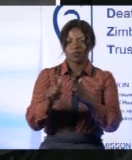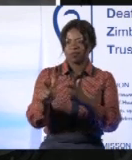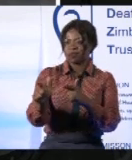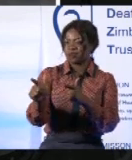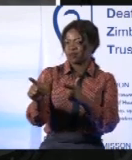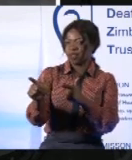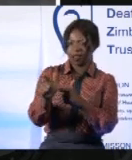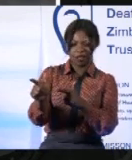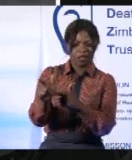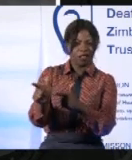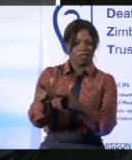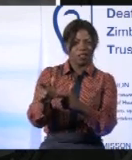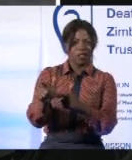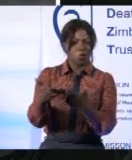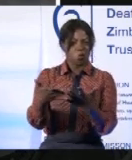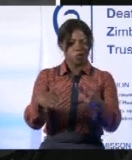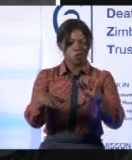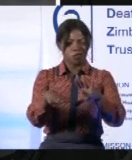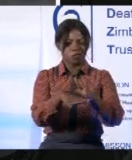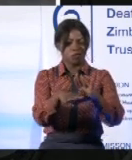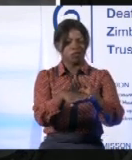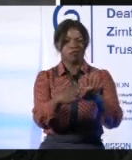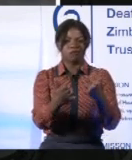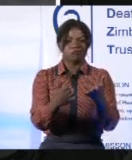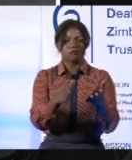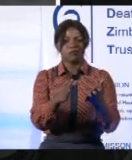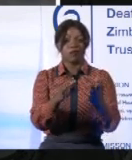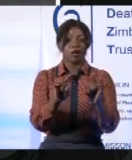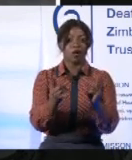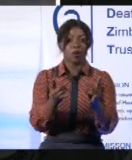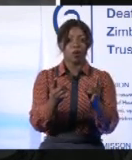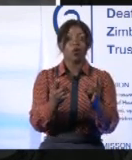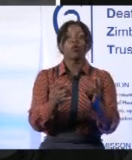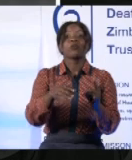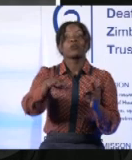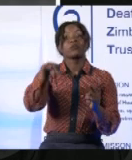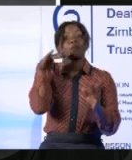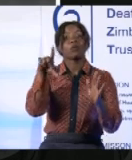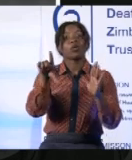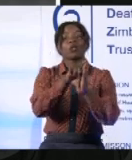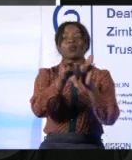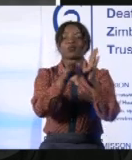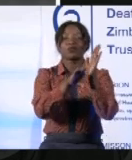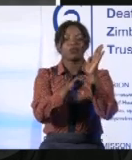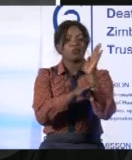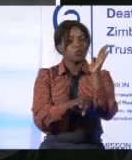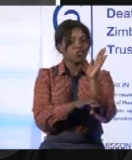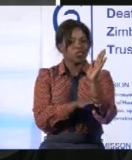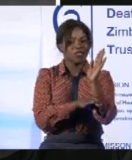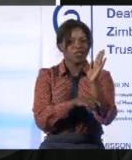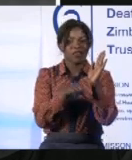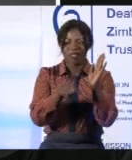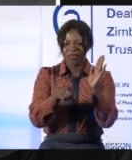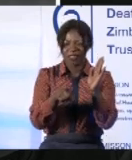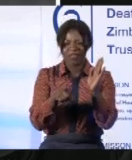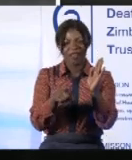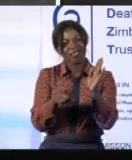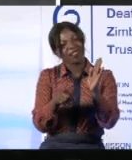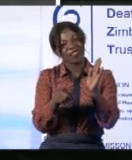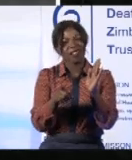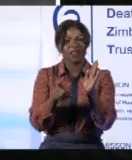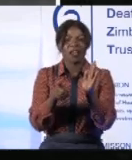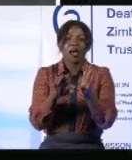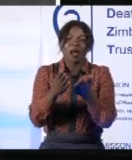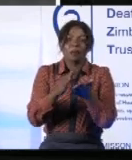silent in terms of provision of rights for transgender, for homosexual, etc. What it is